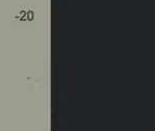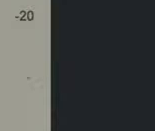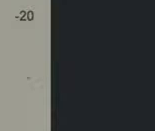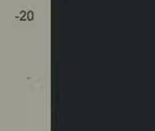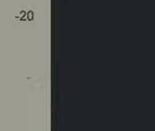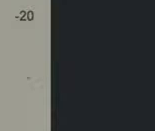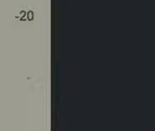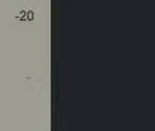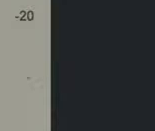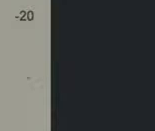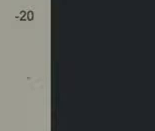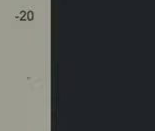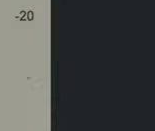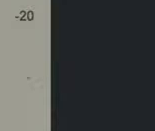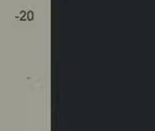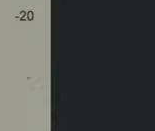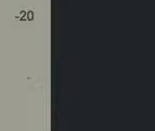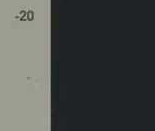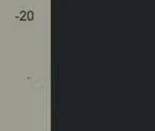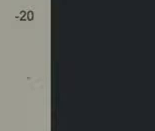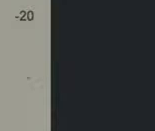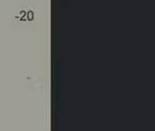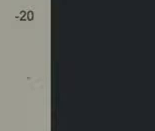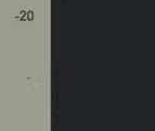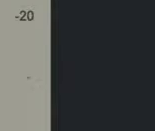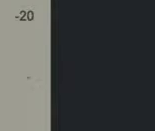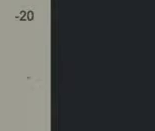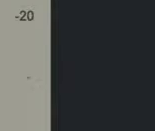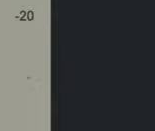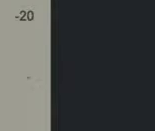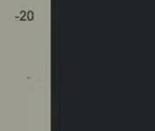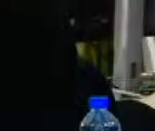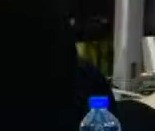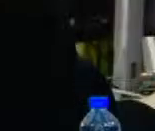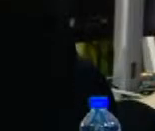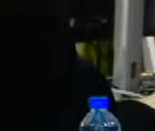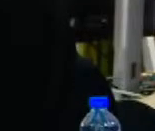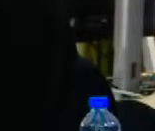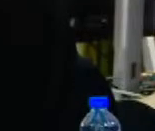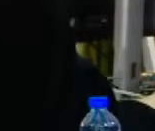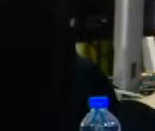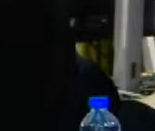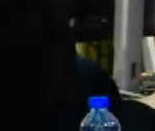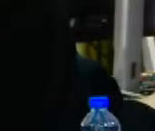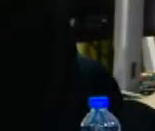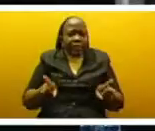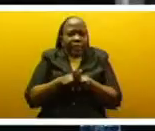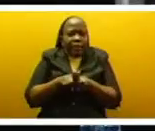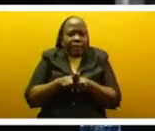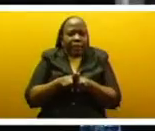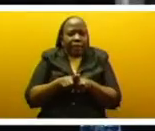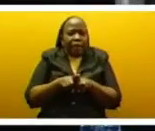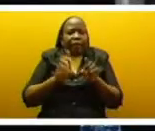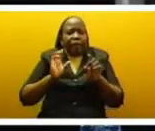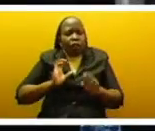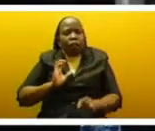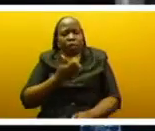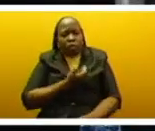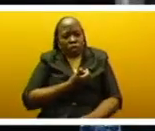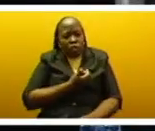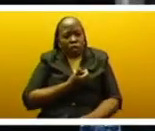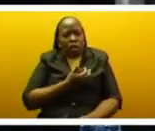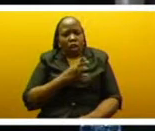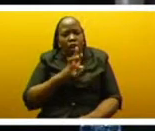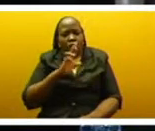morning told you that whether the chairman is the commission or the chairman is a matter of